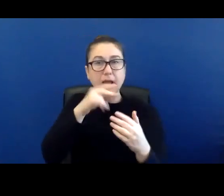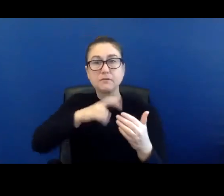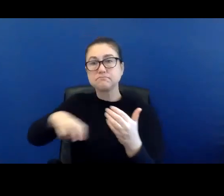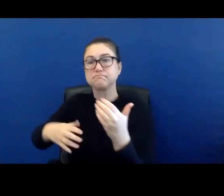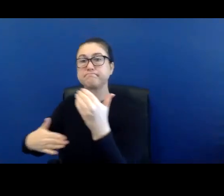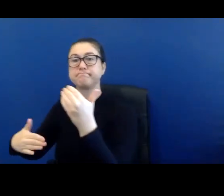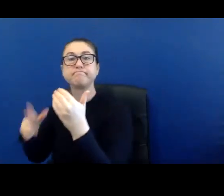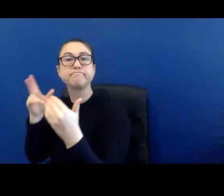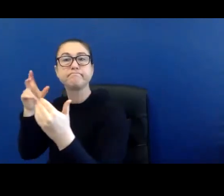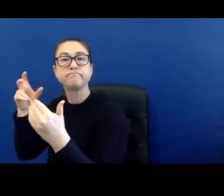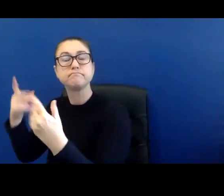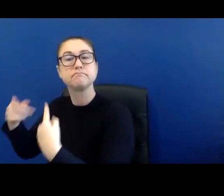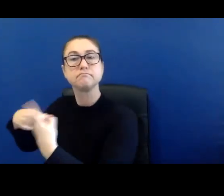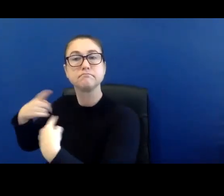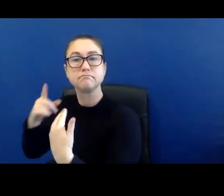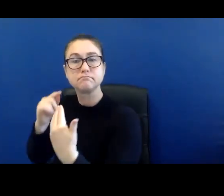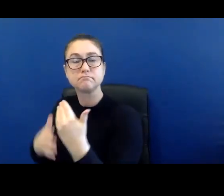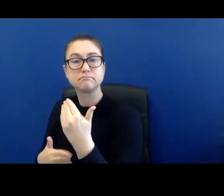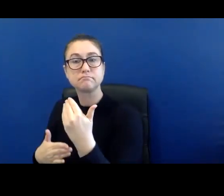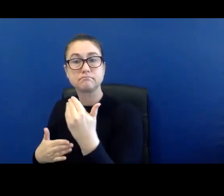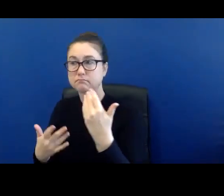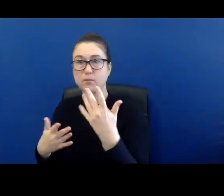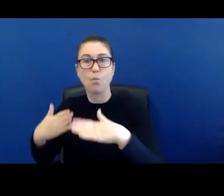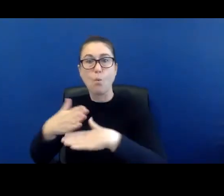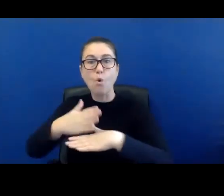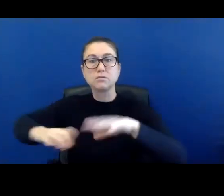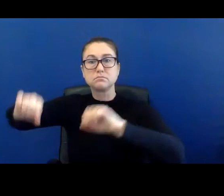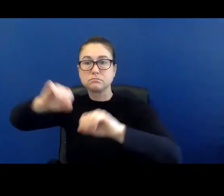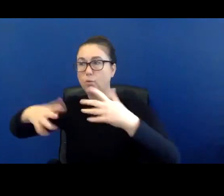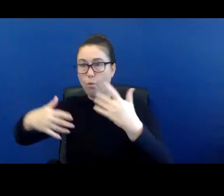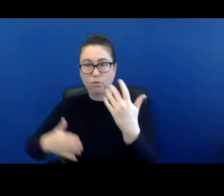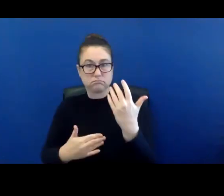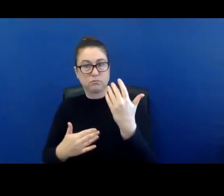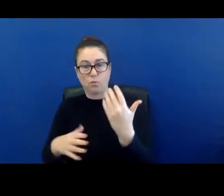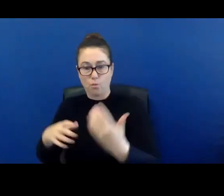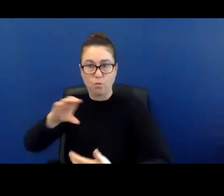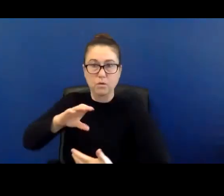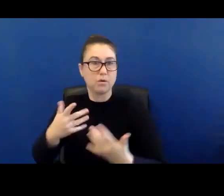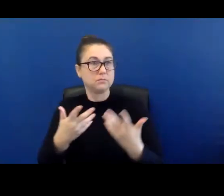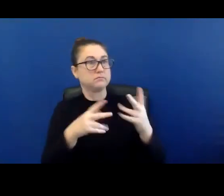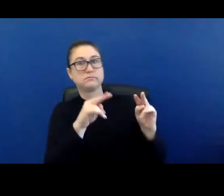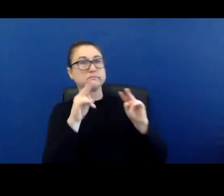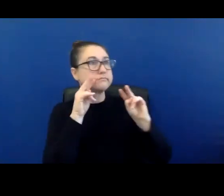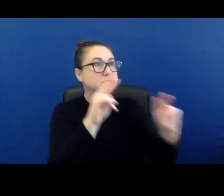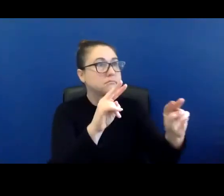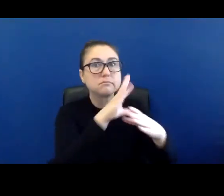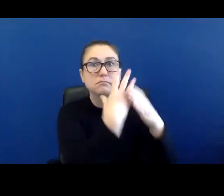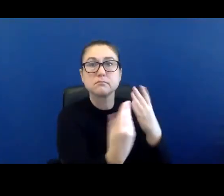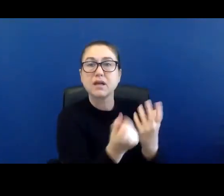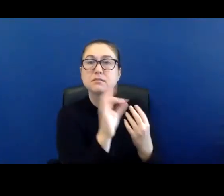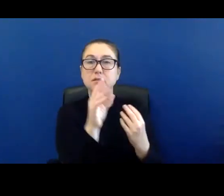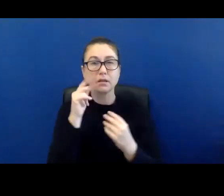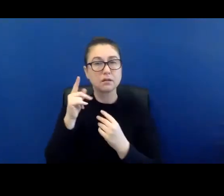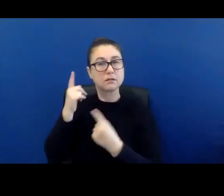while doing housework or parenting or whatever it is. And the